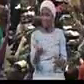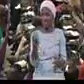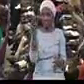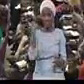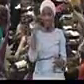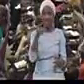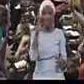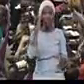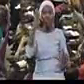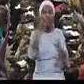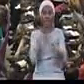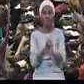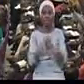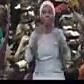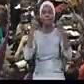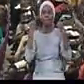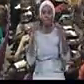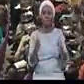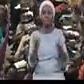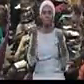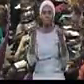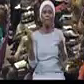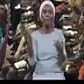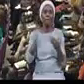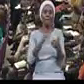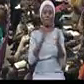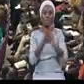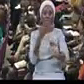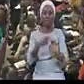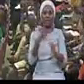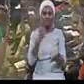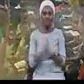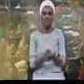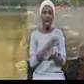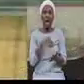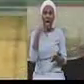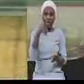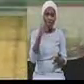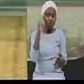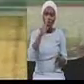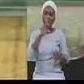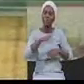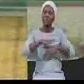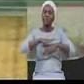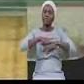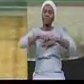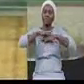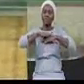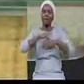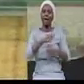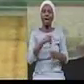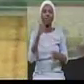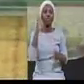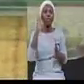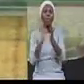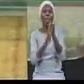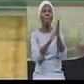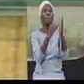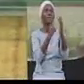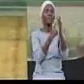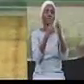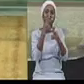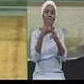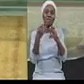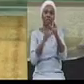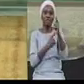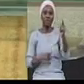Jesus' name. And be satisfied and praise the name of the Lord your God that